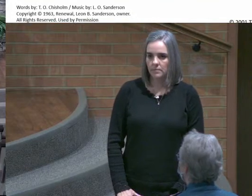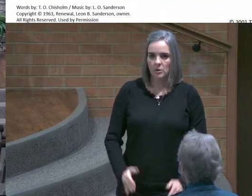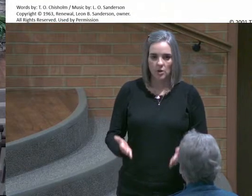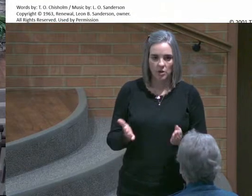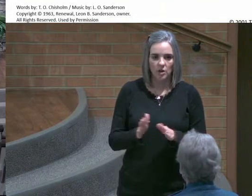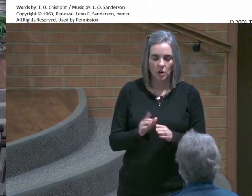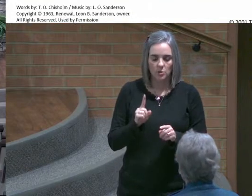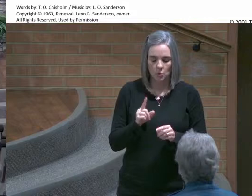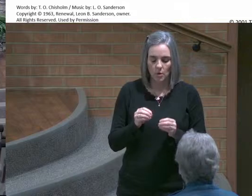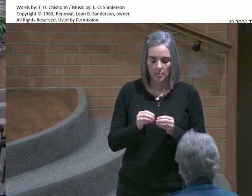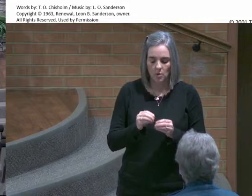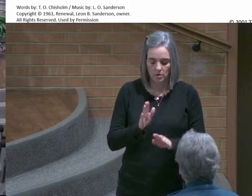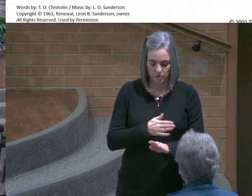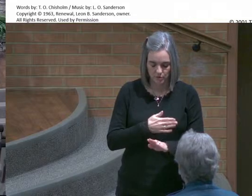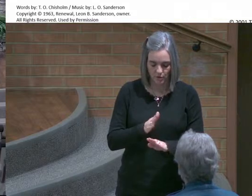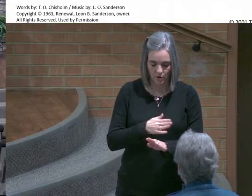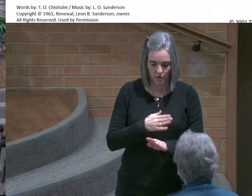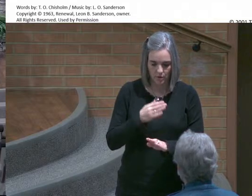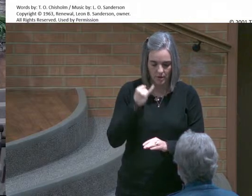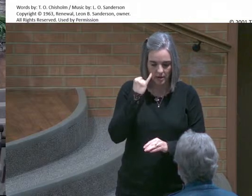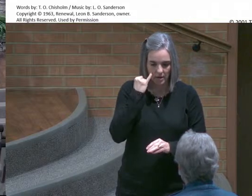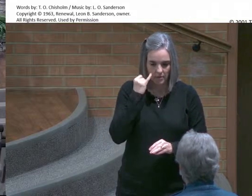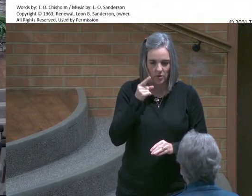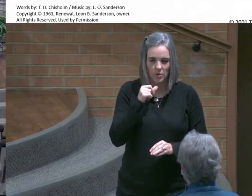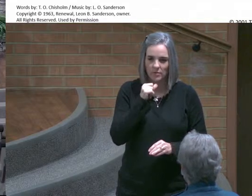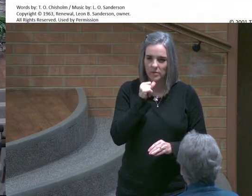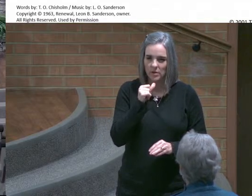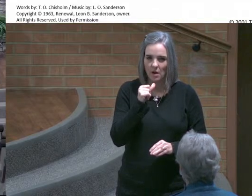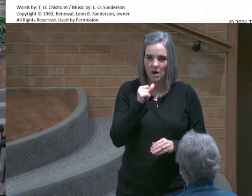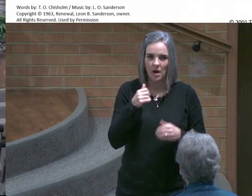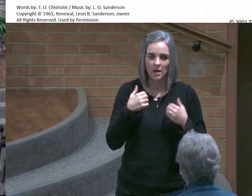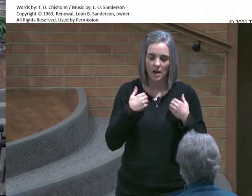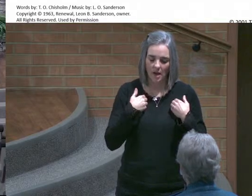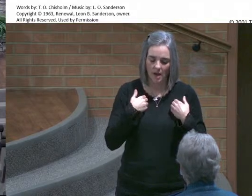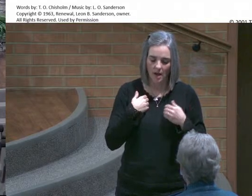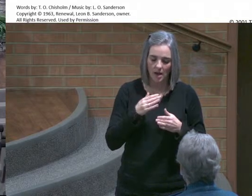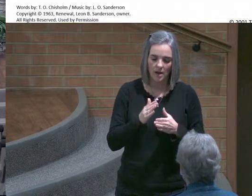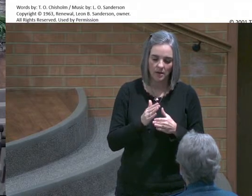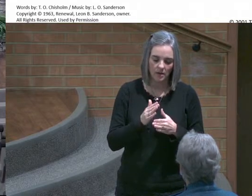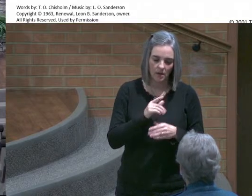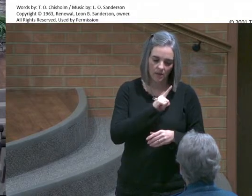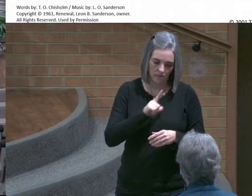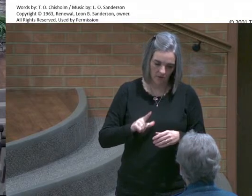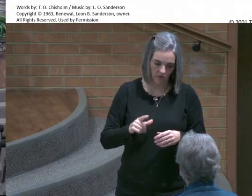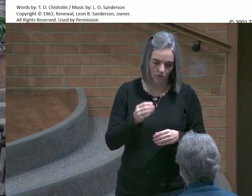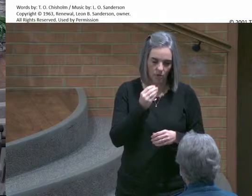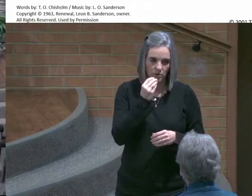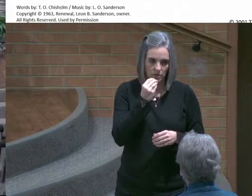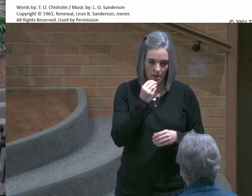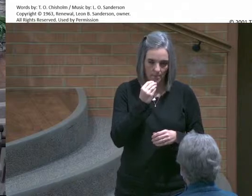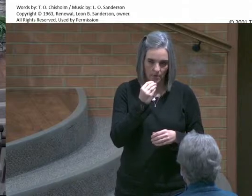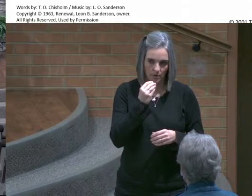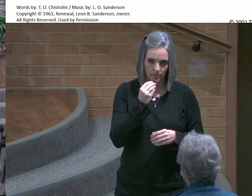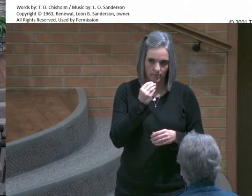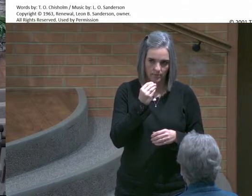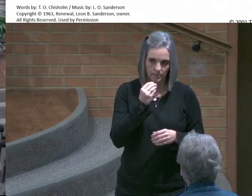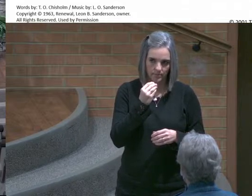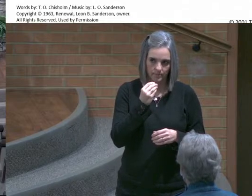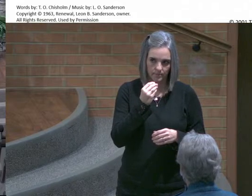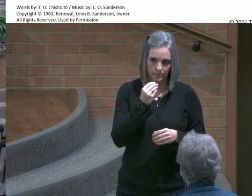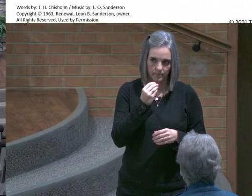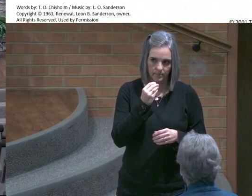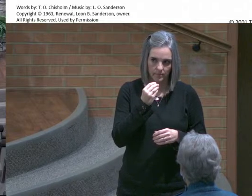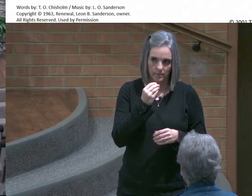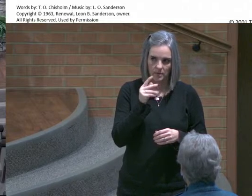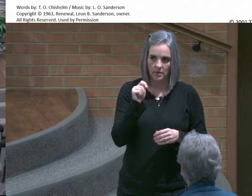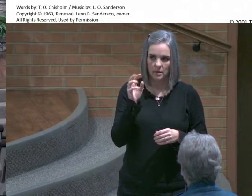We're going to close with this song this evening. If you had not been able to share in communion tonight or today, there's